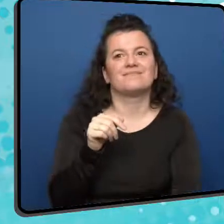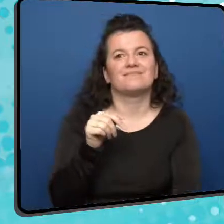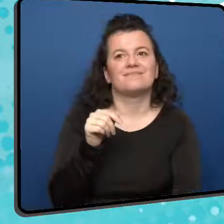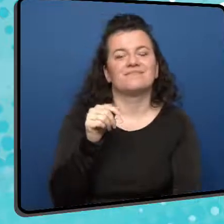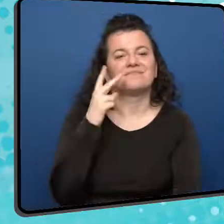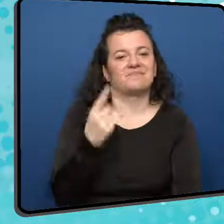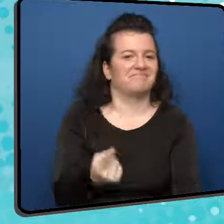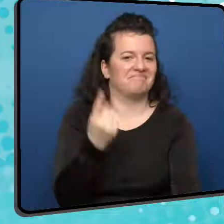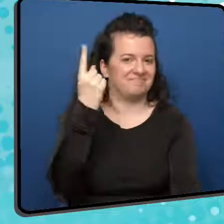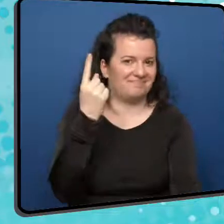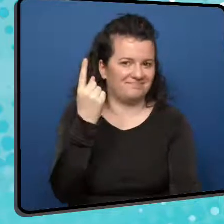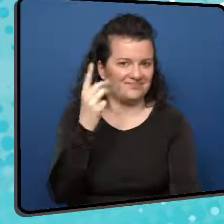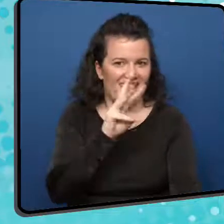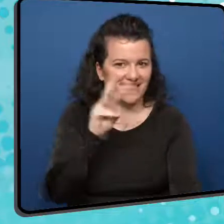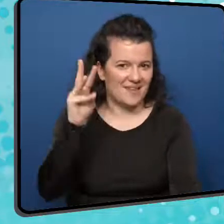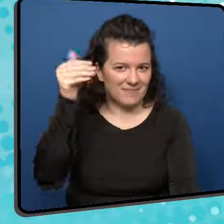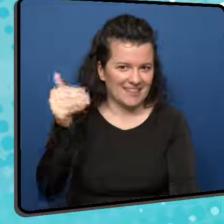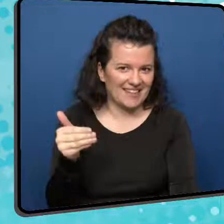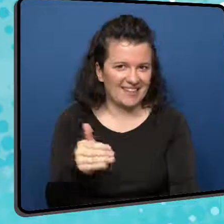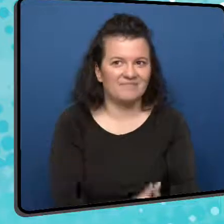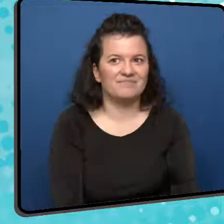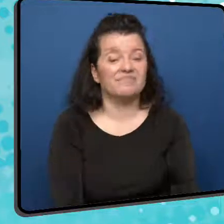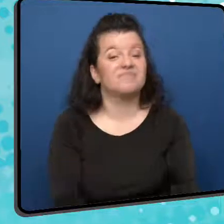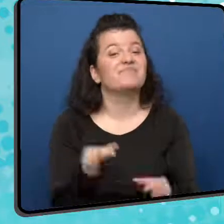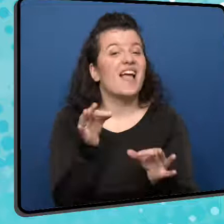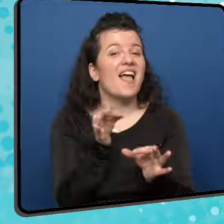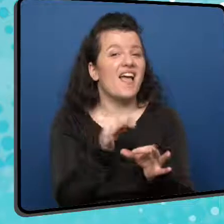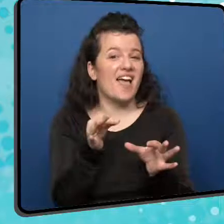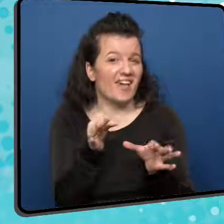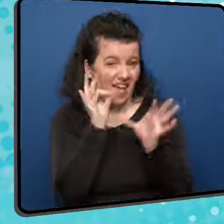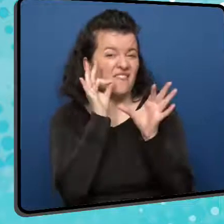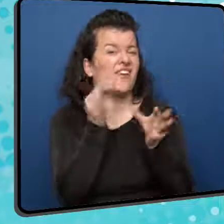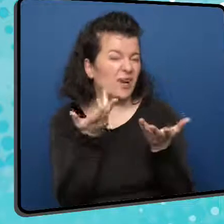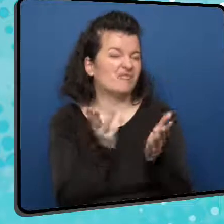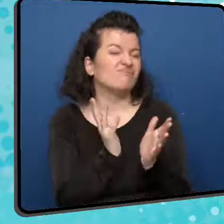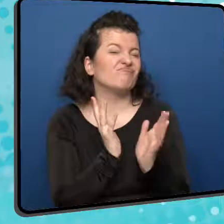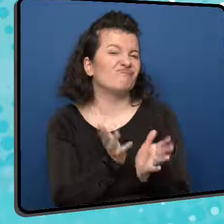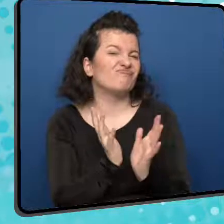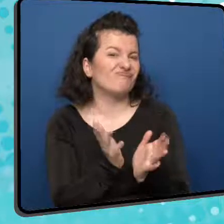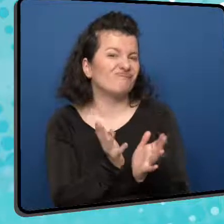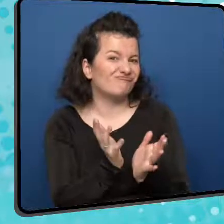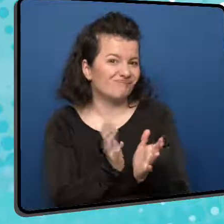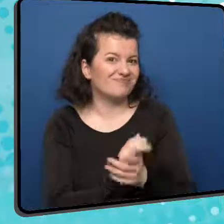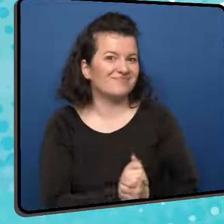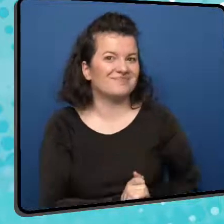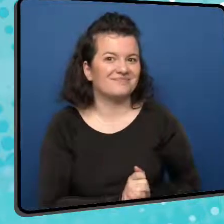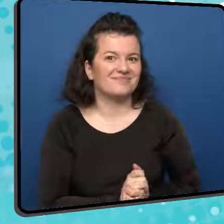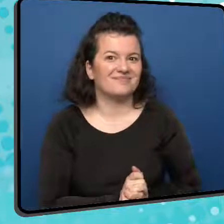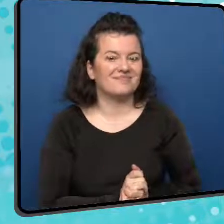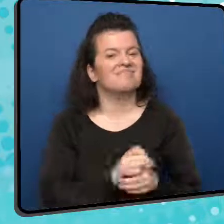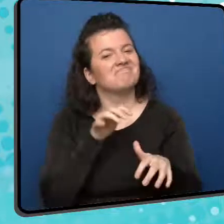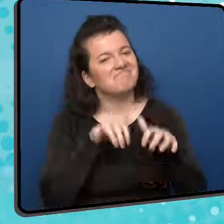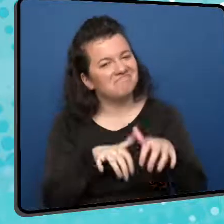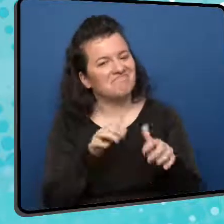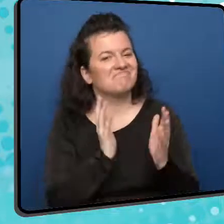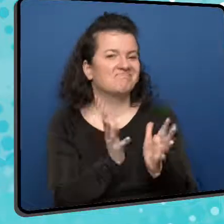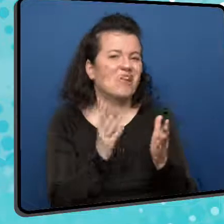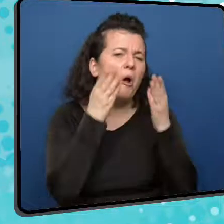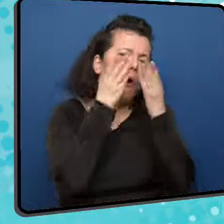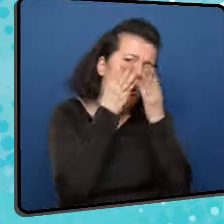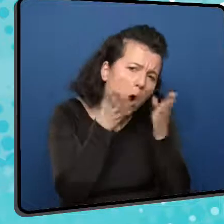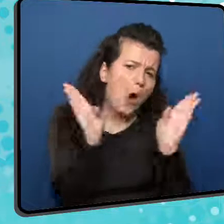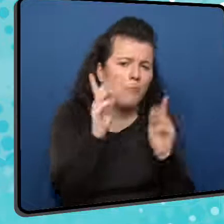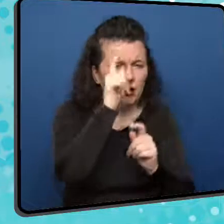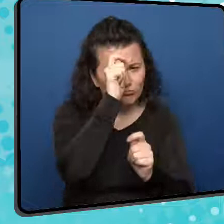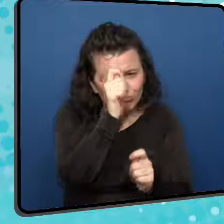aka.ms/abitofai-cafe. We called it a cafe because it's going to be chatty, it's going to be open and respectful, and you can